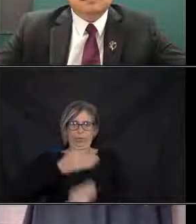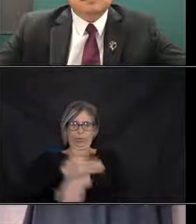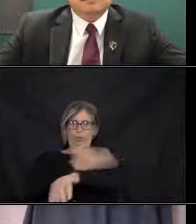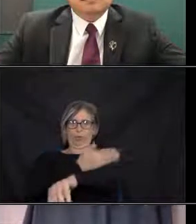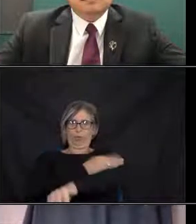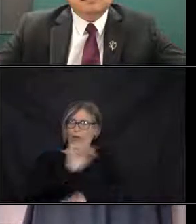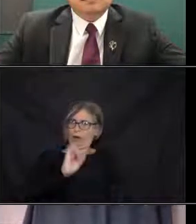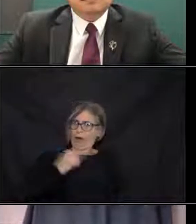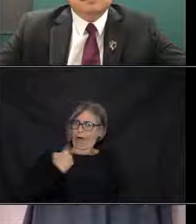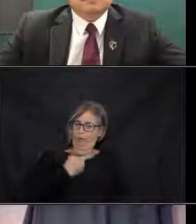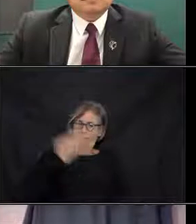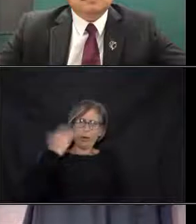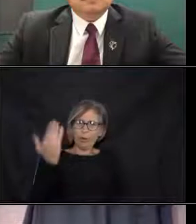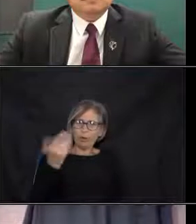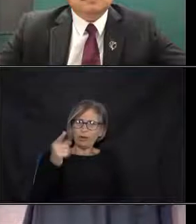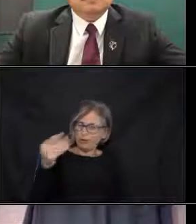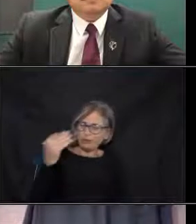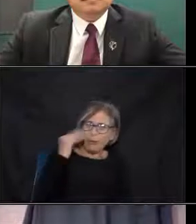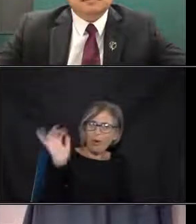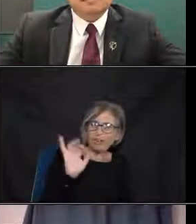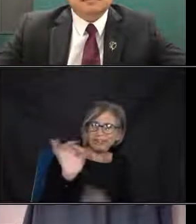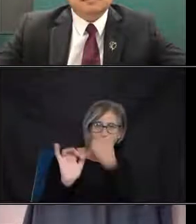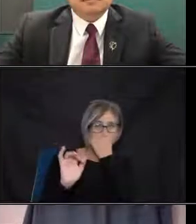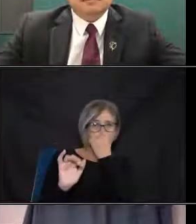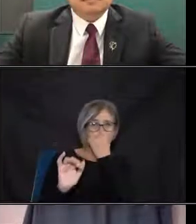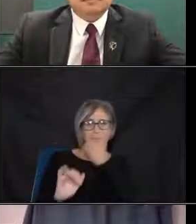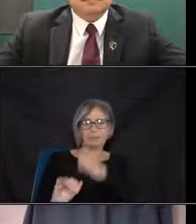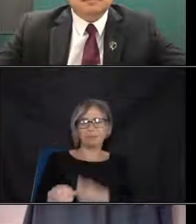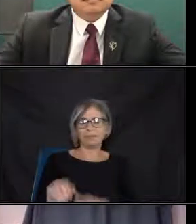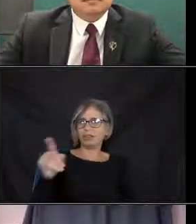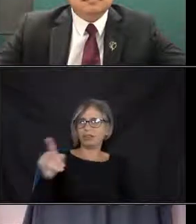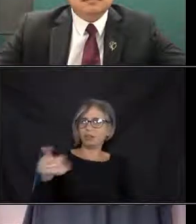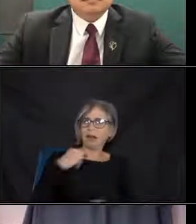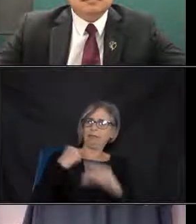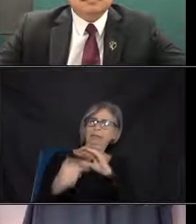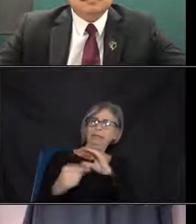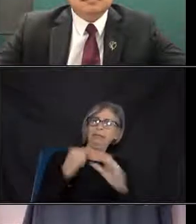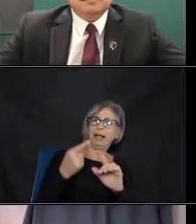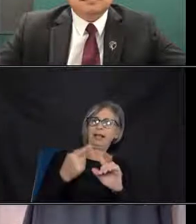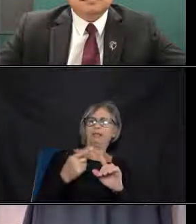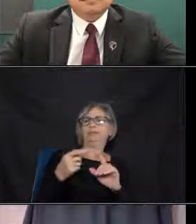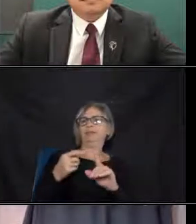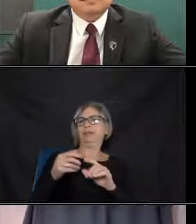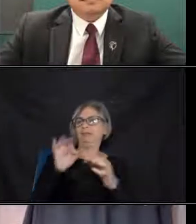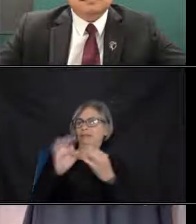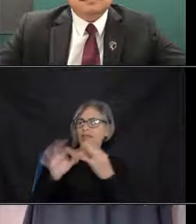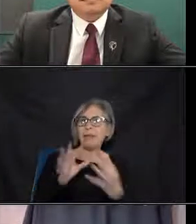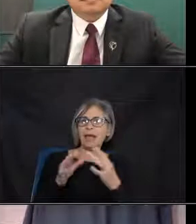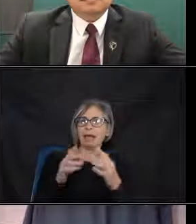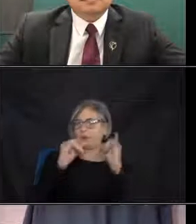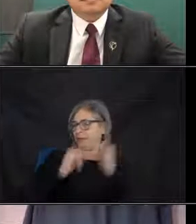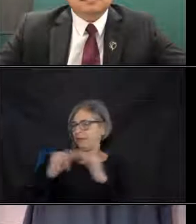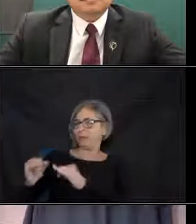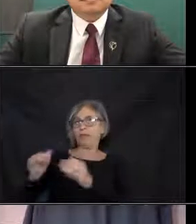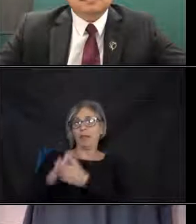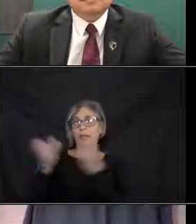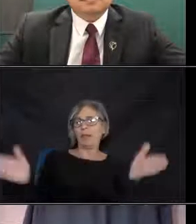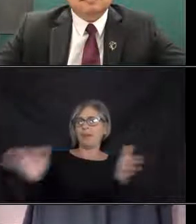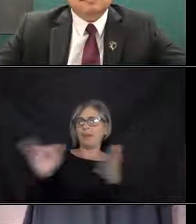better. You also know this based on, you know, feedback that you've gotten from me and from individuals in the public